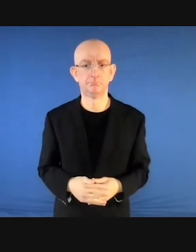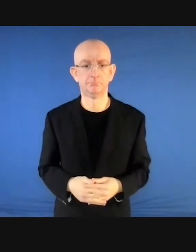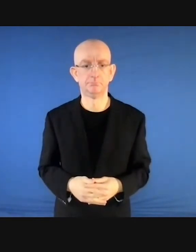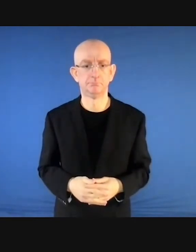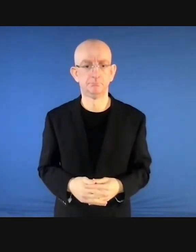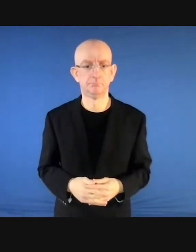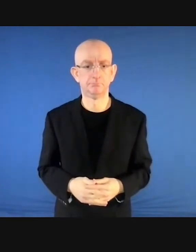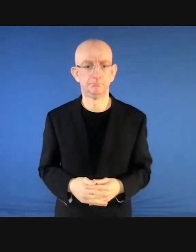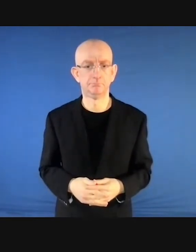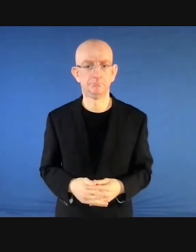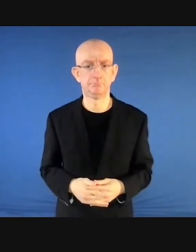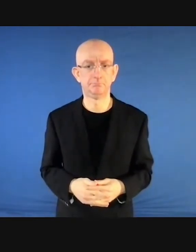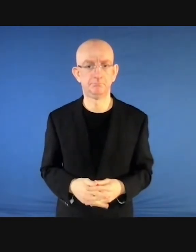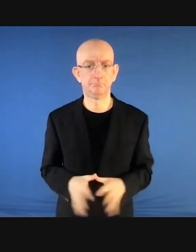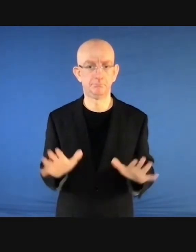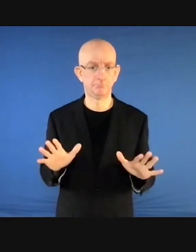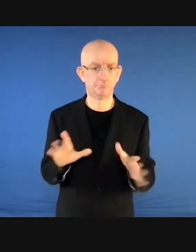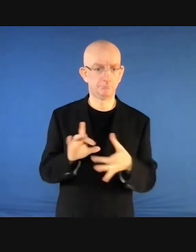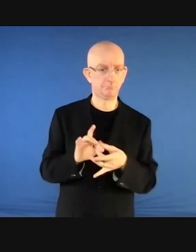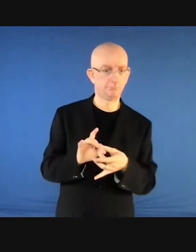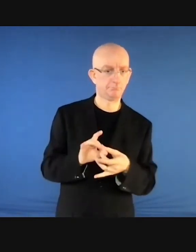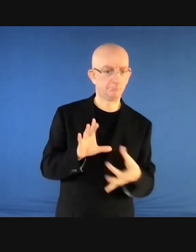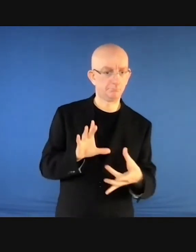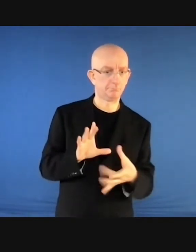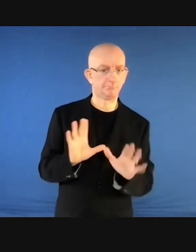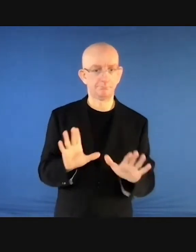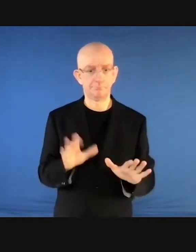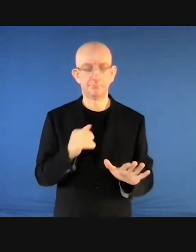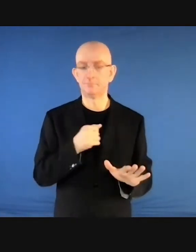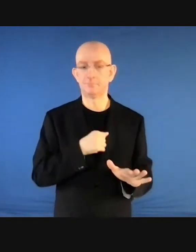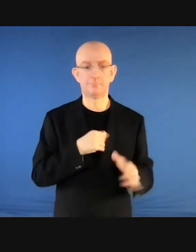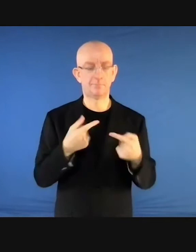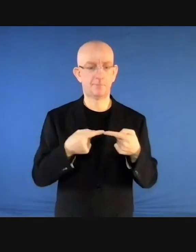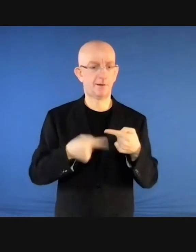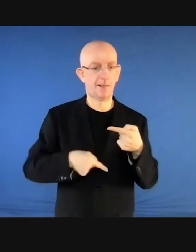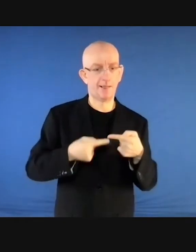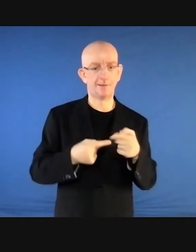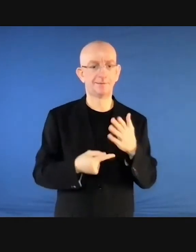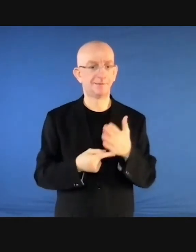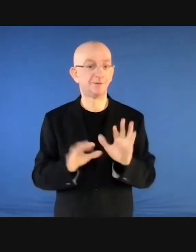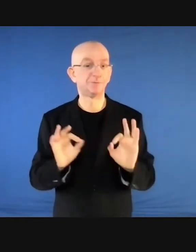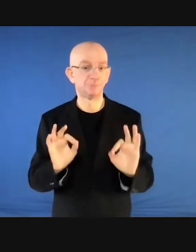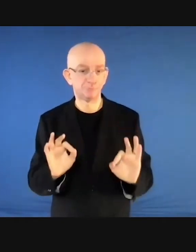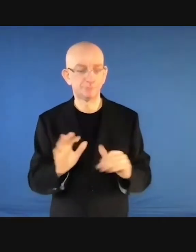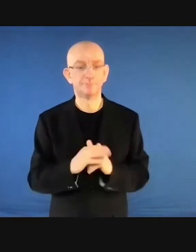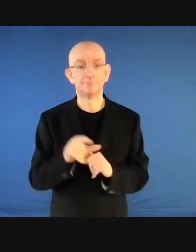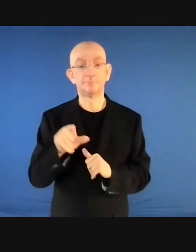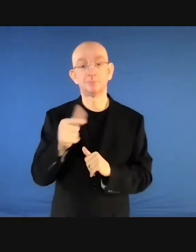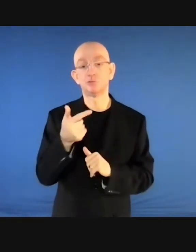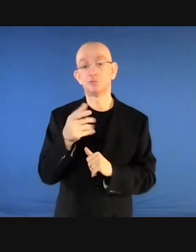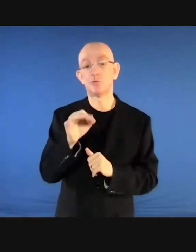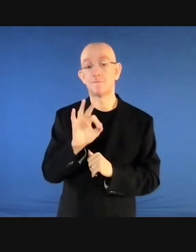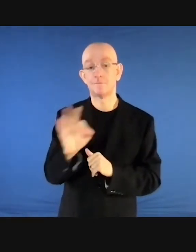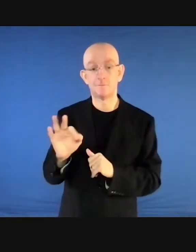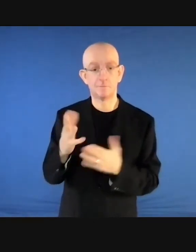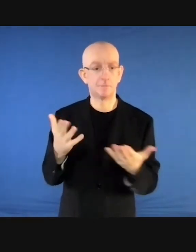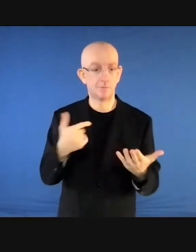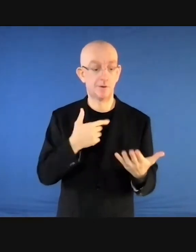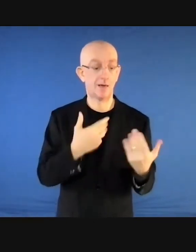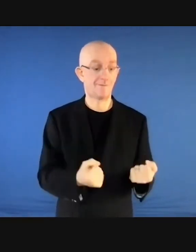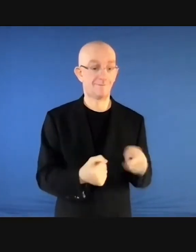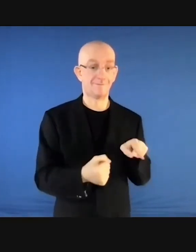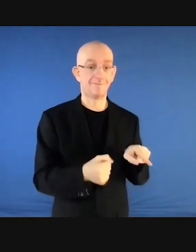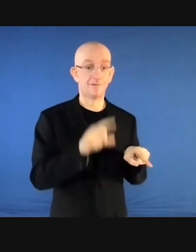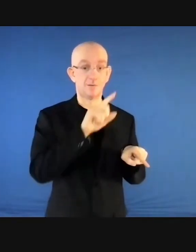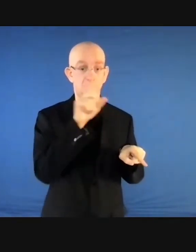Sorry, just a little blip there. Jeff, we have a question that's just come in, and it picks up really,